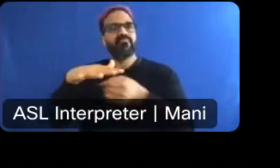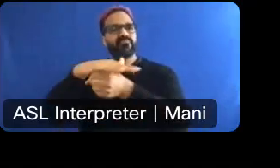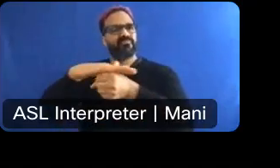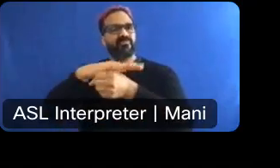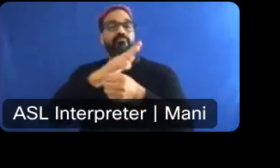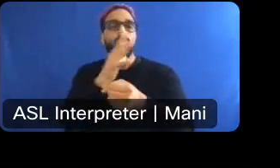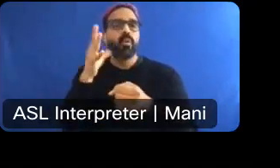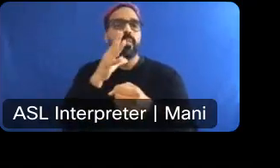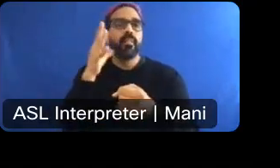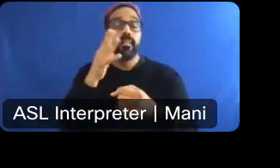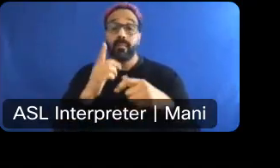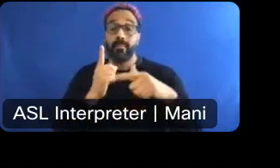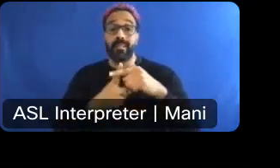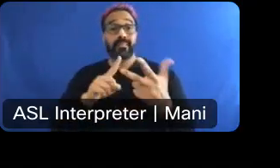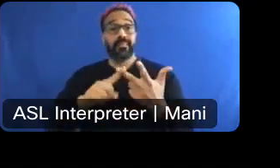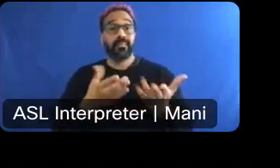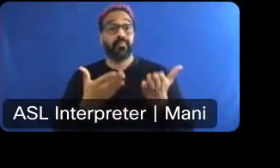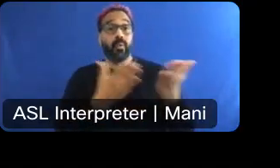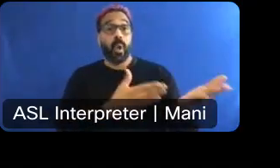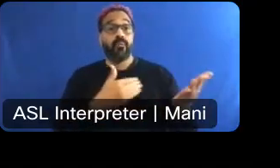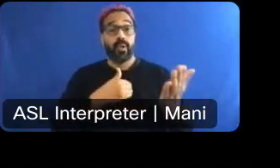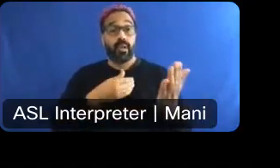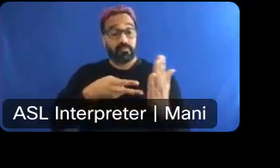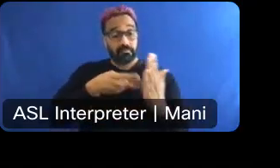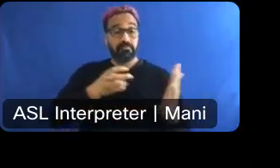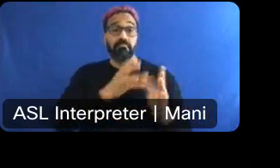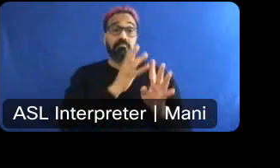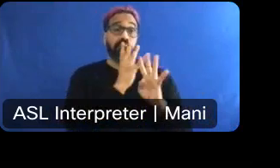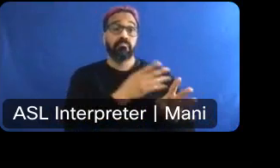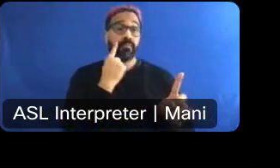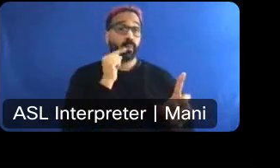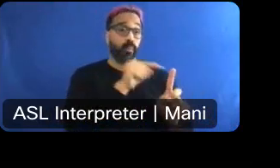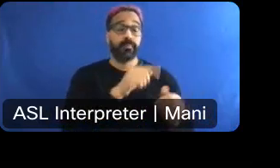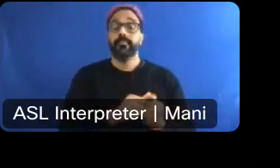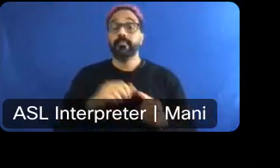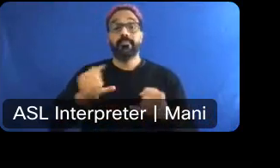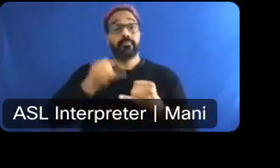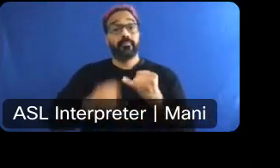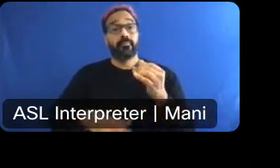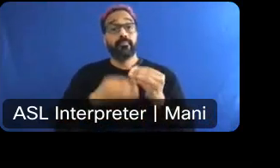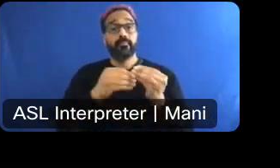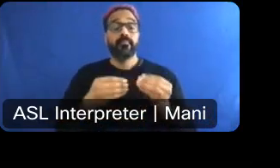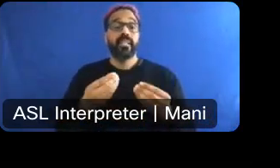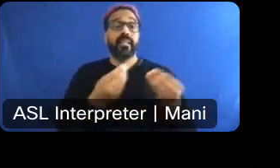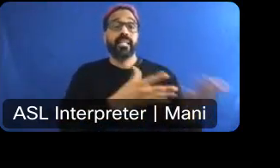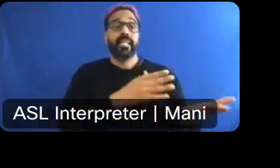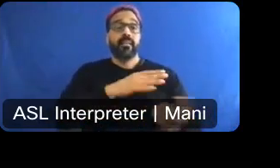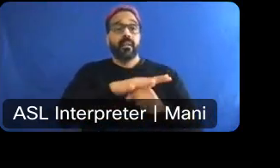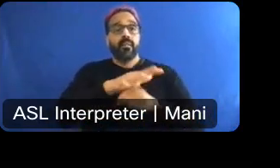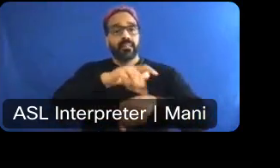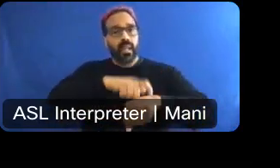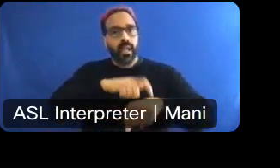loud. And the last one that I'll read is to have adequate time to dedicate to working with these